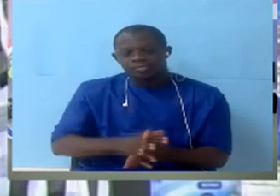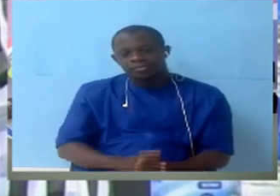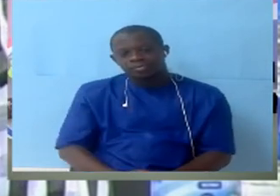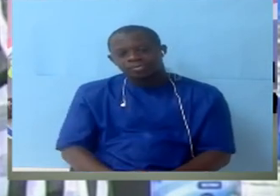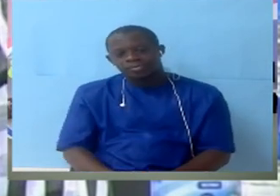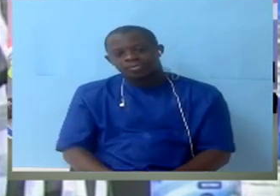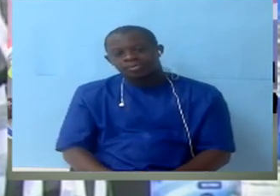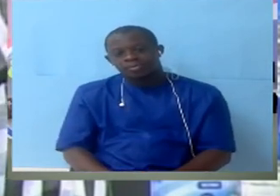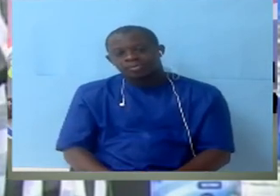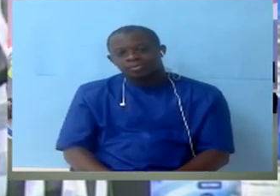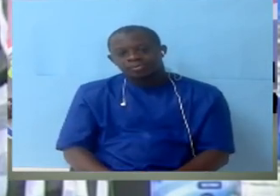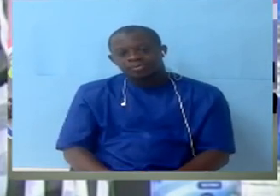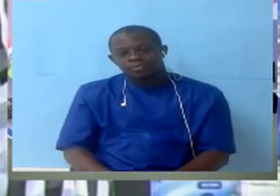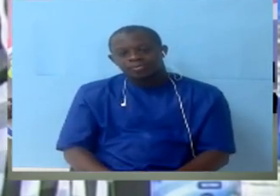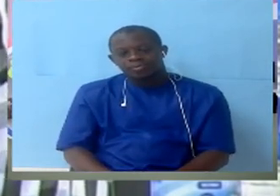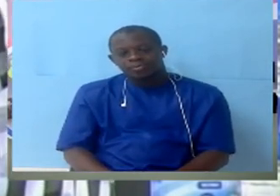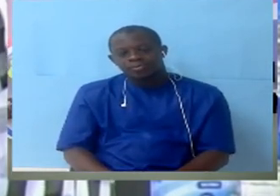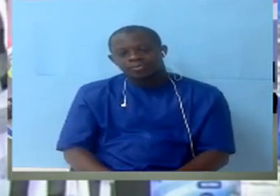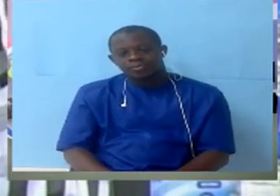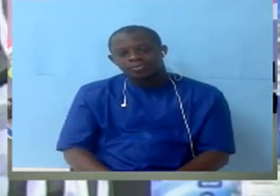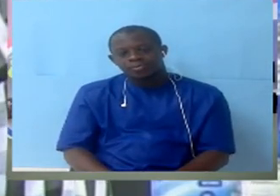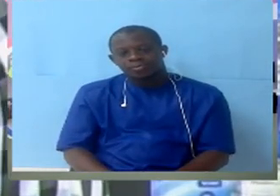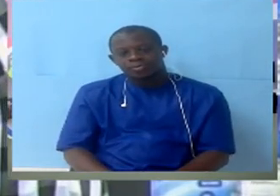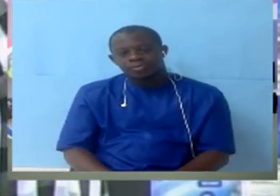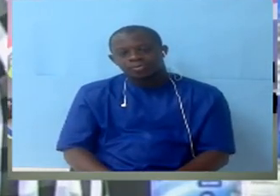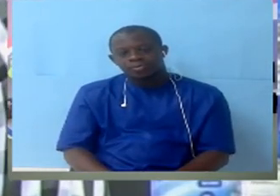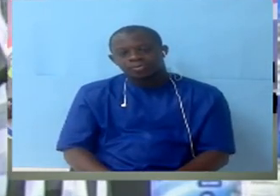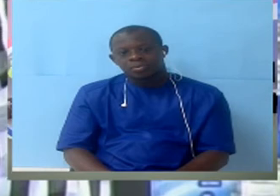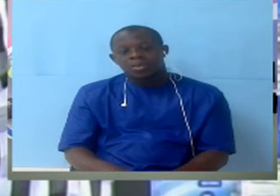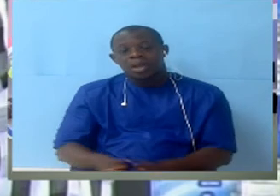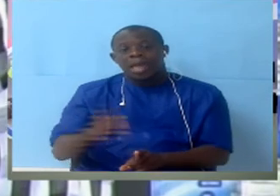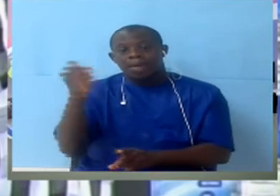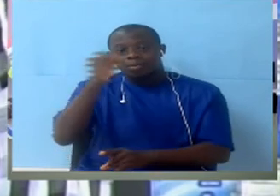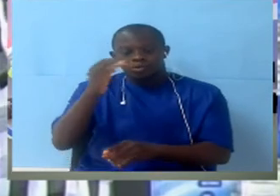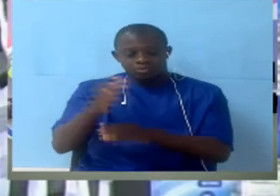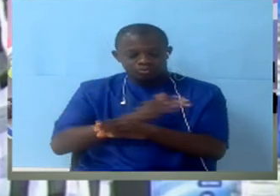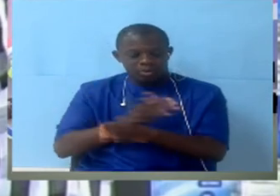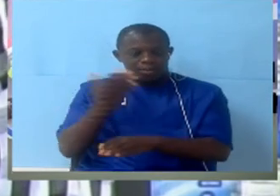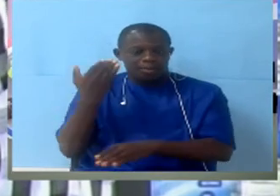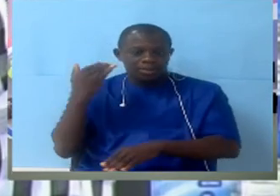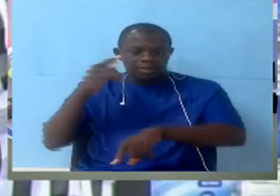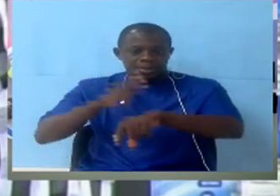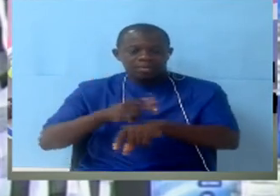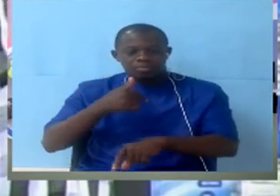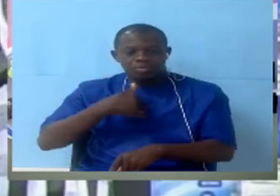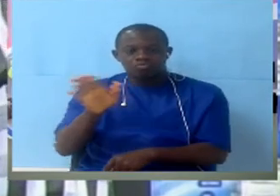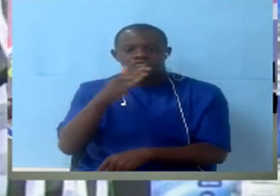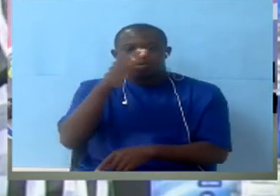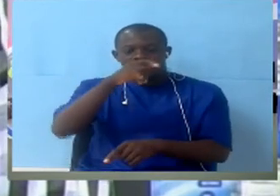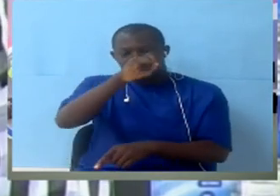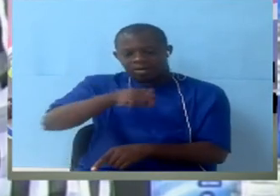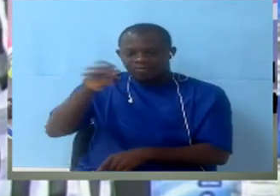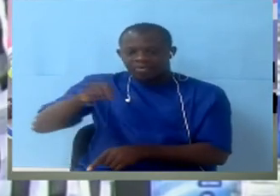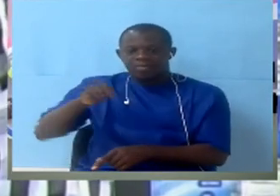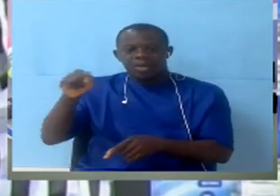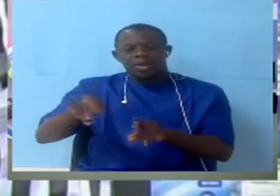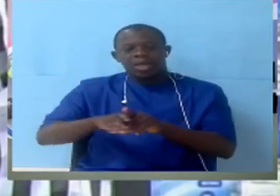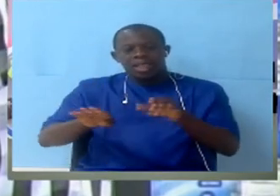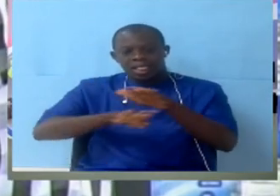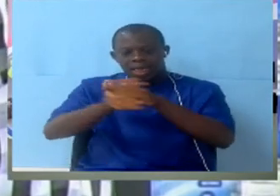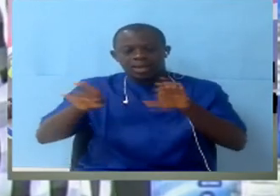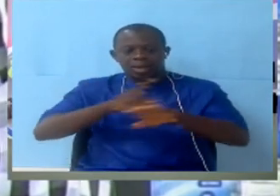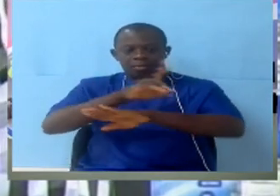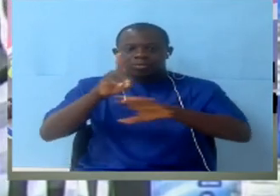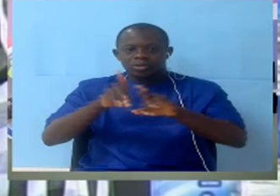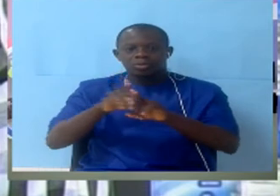Because. What am I going on the farm for here? Time when I was going to the farm. Because ngasi ben olonje. I know